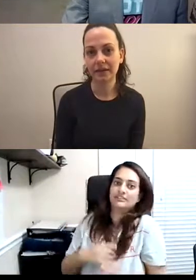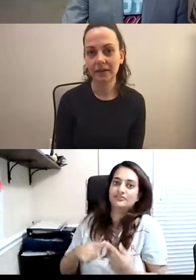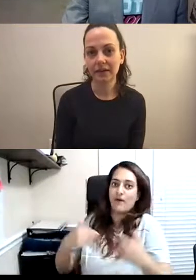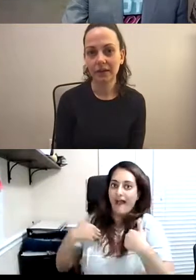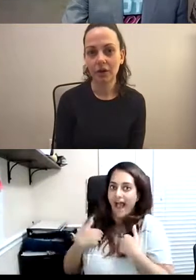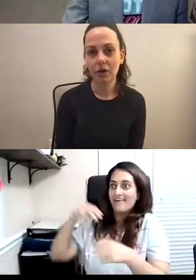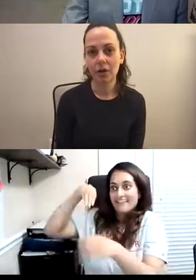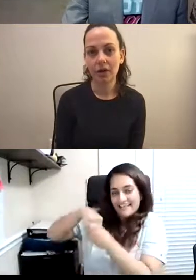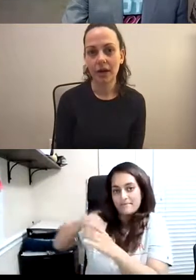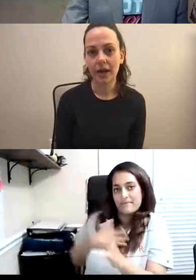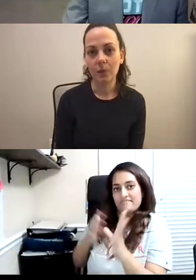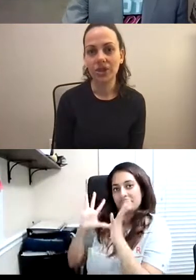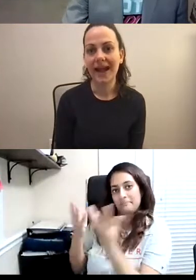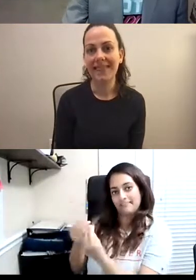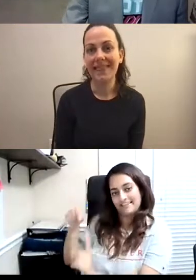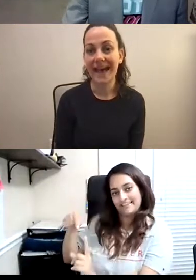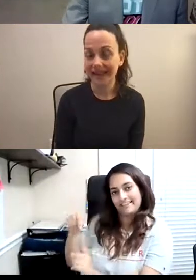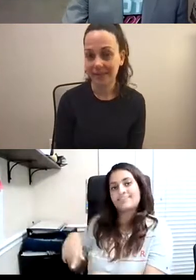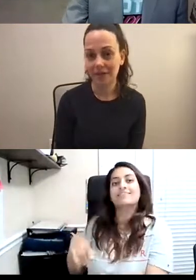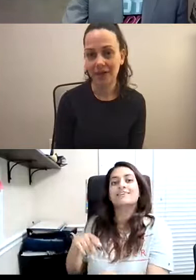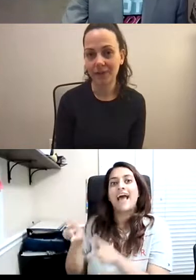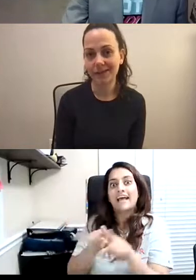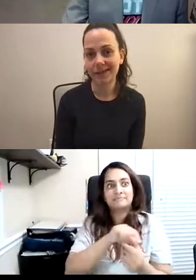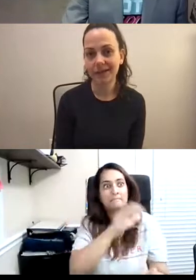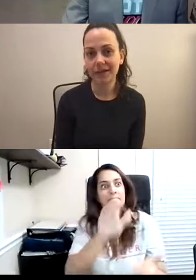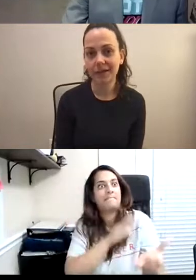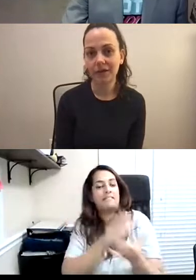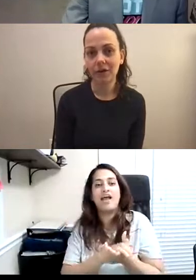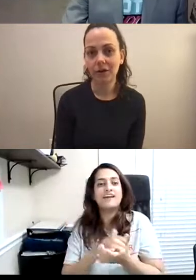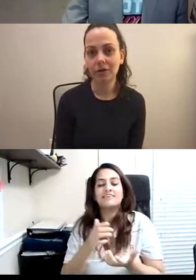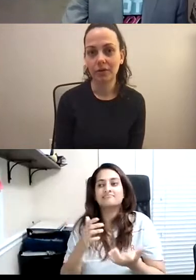And, I wish I had that in my family,